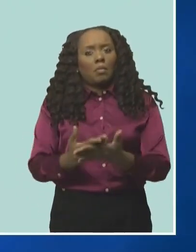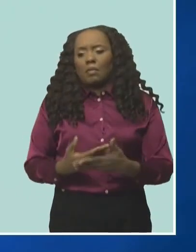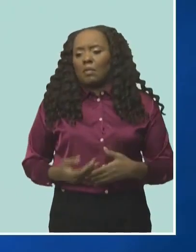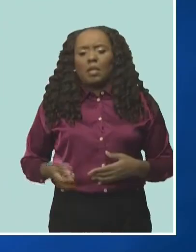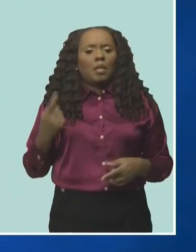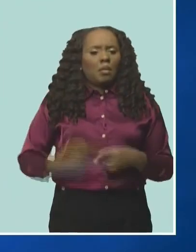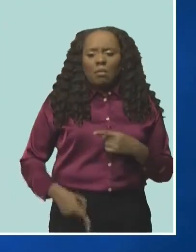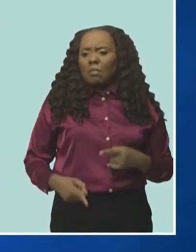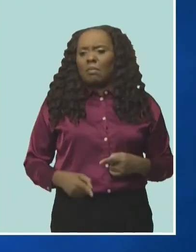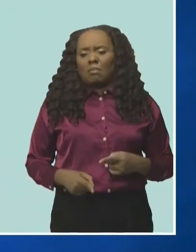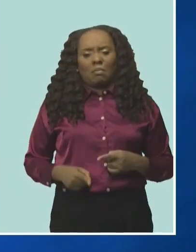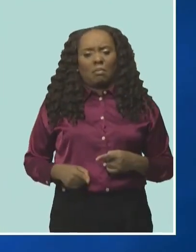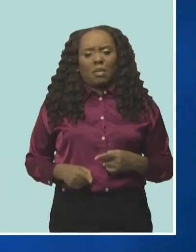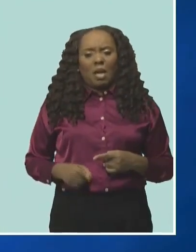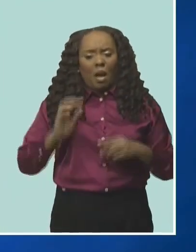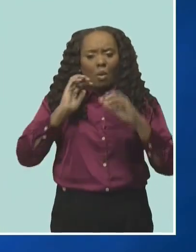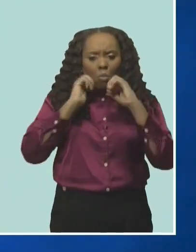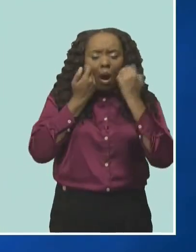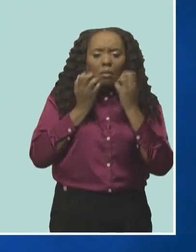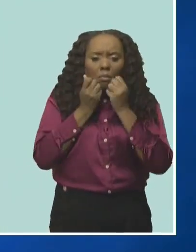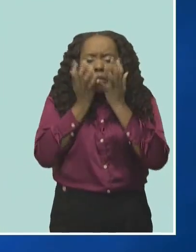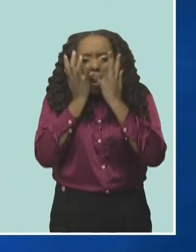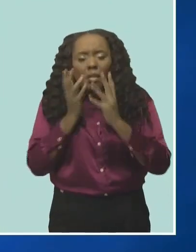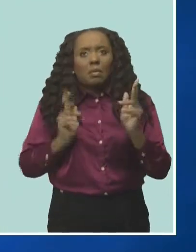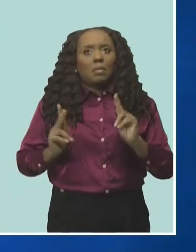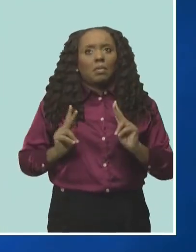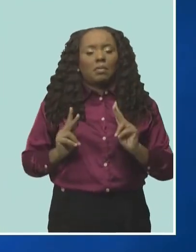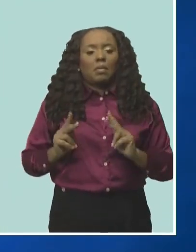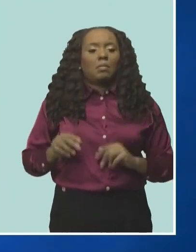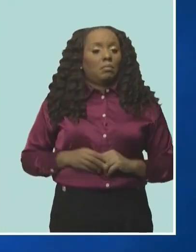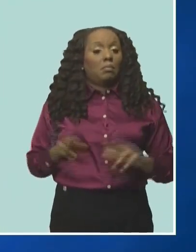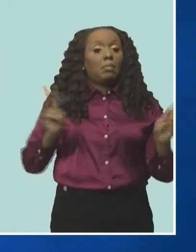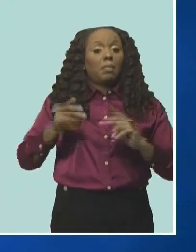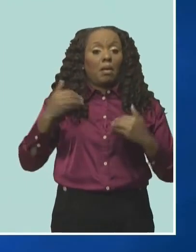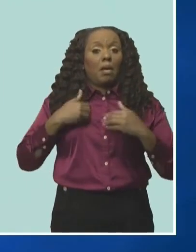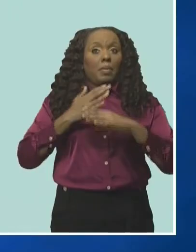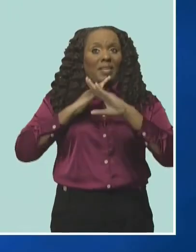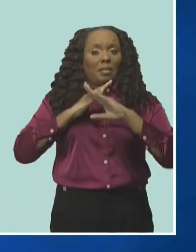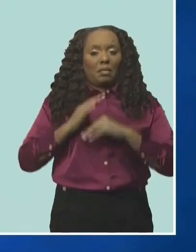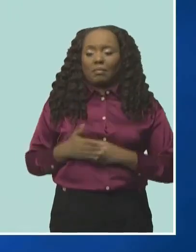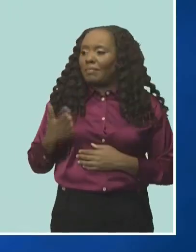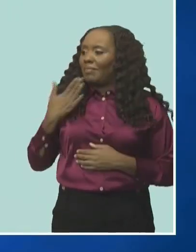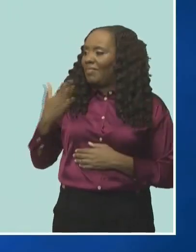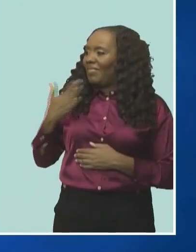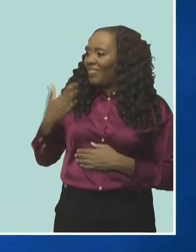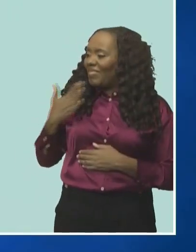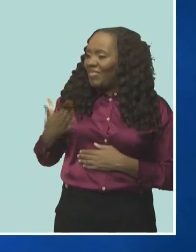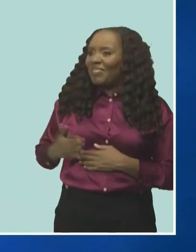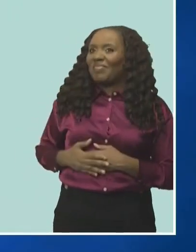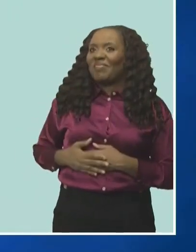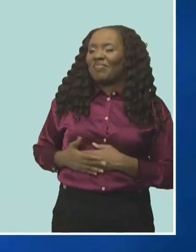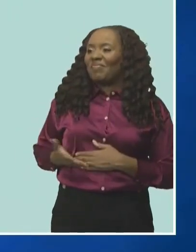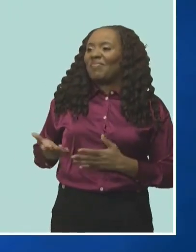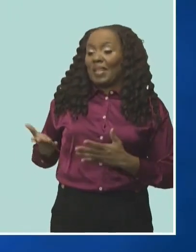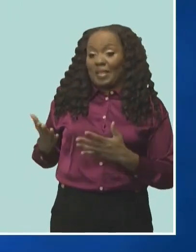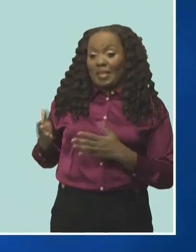It does protect the population from those kinds of acts. Okay, thank you, Minister Caddle, so much. We have to leave it there.